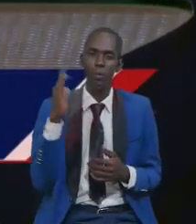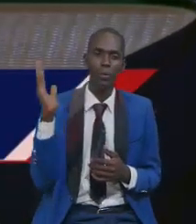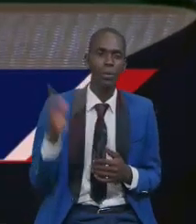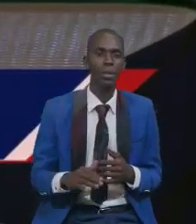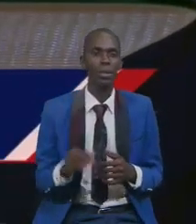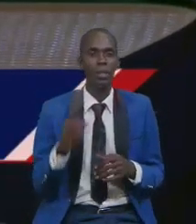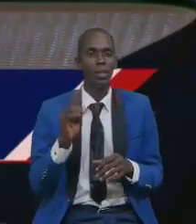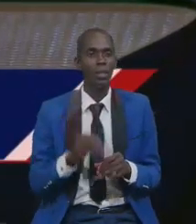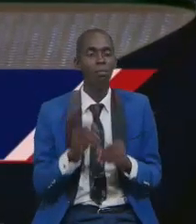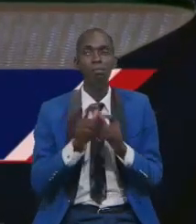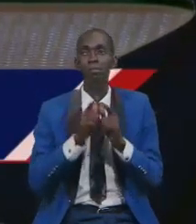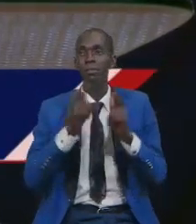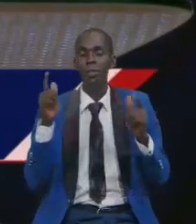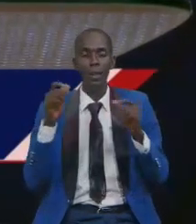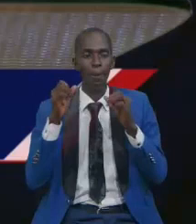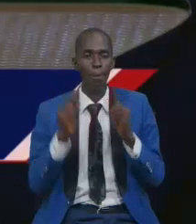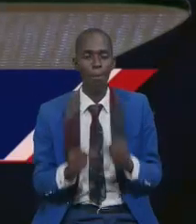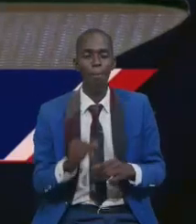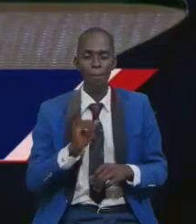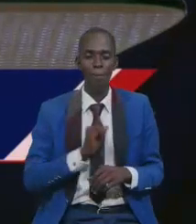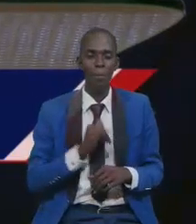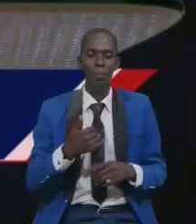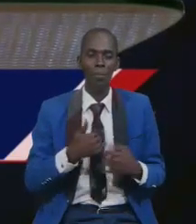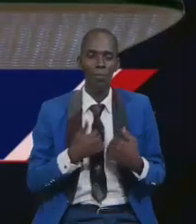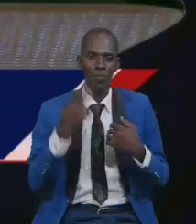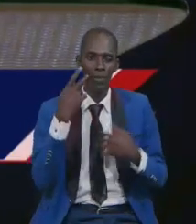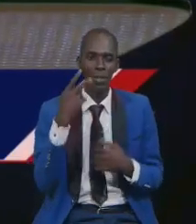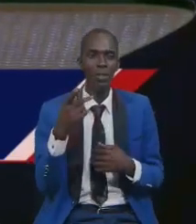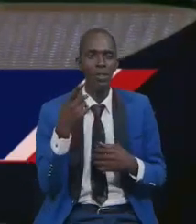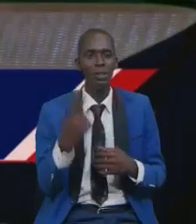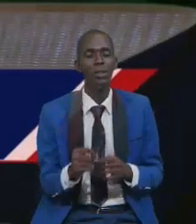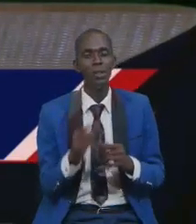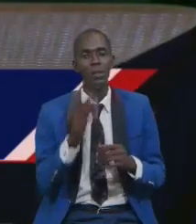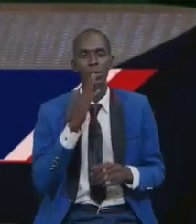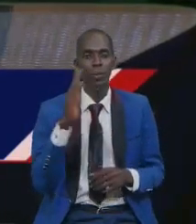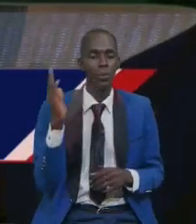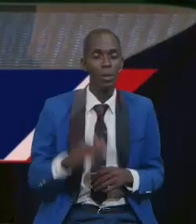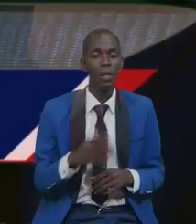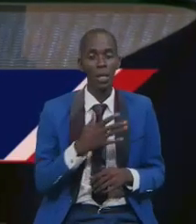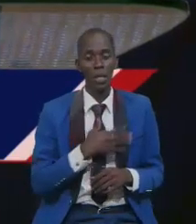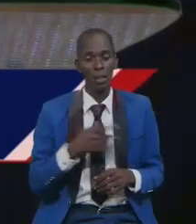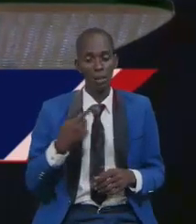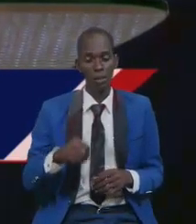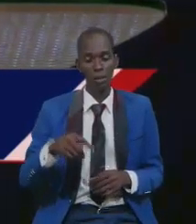great power. I've seen the wicked. And the psalmist says,